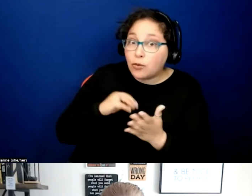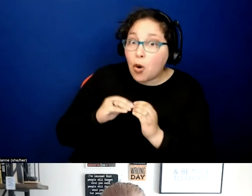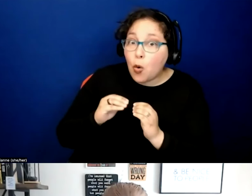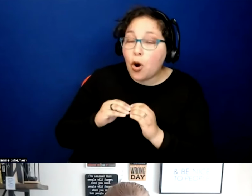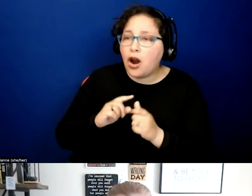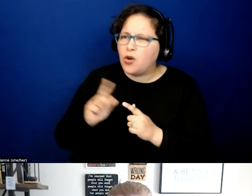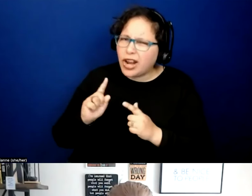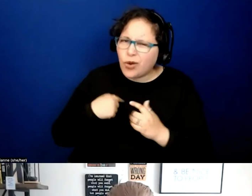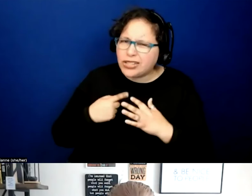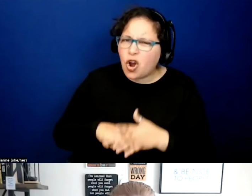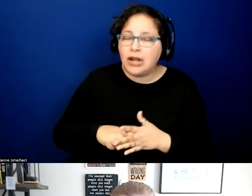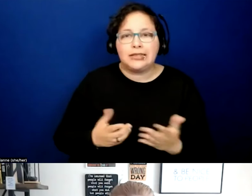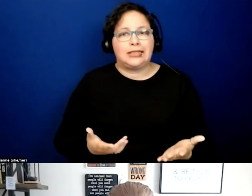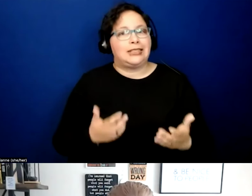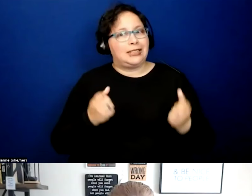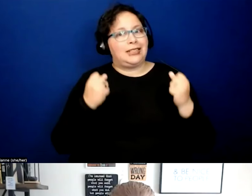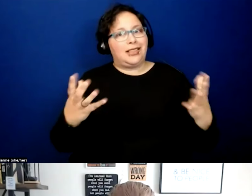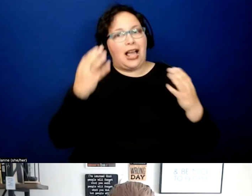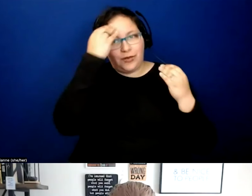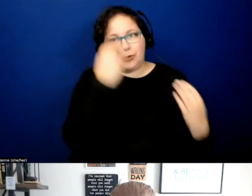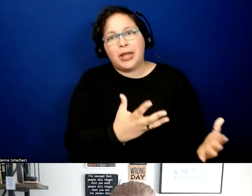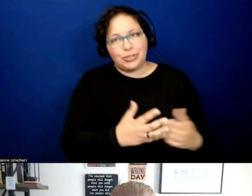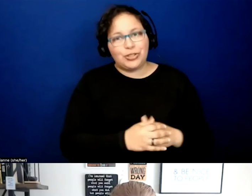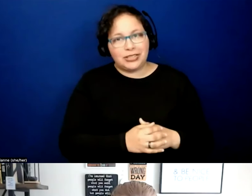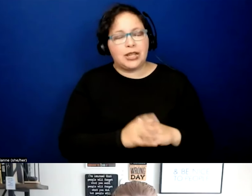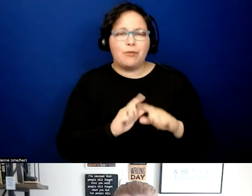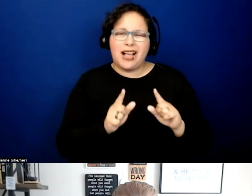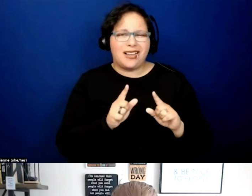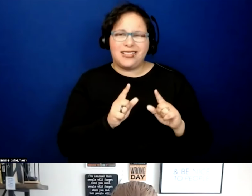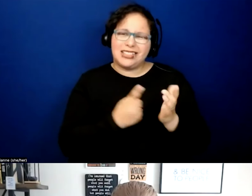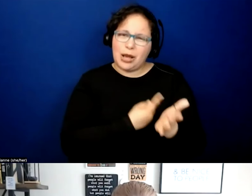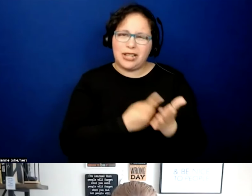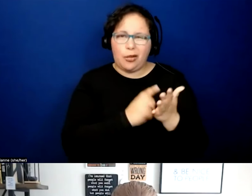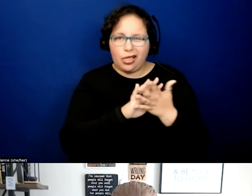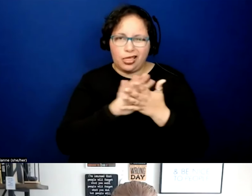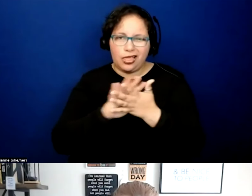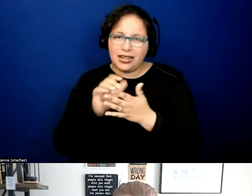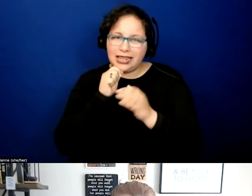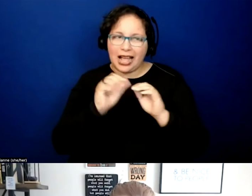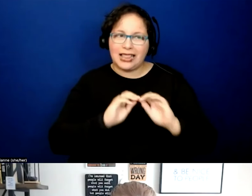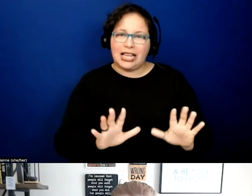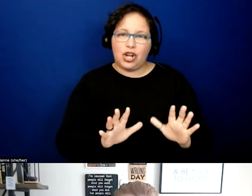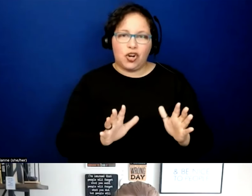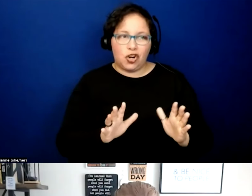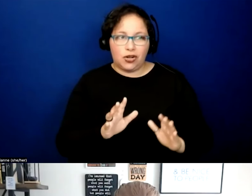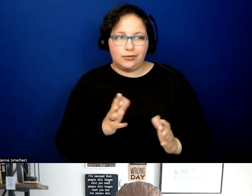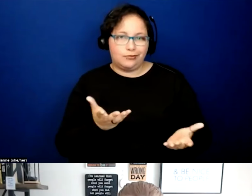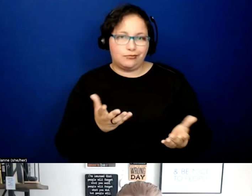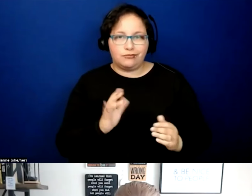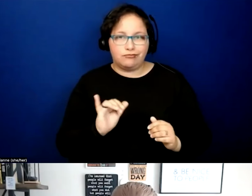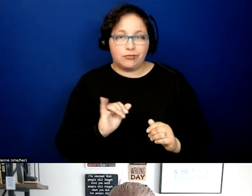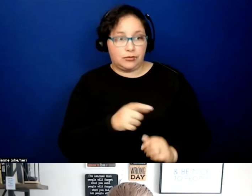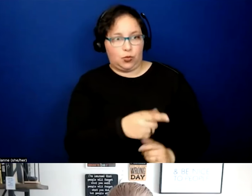I get started? And there's so much information out there that it's not always clear what they can first